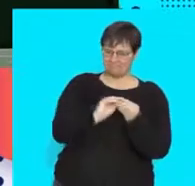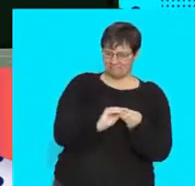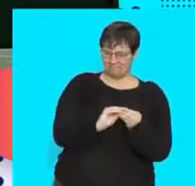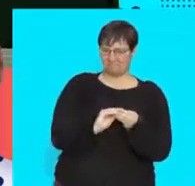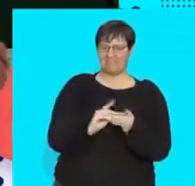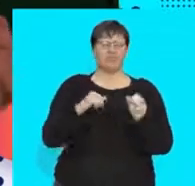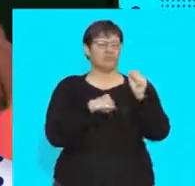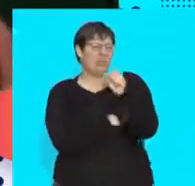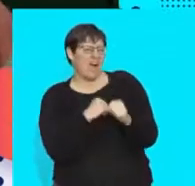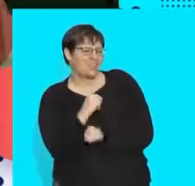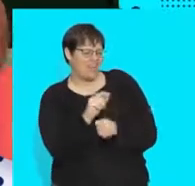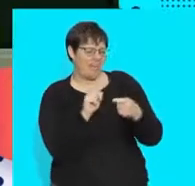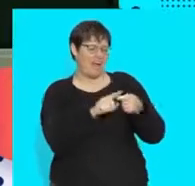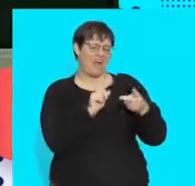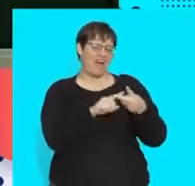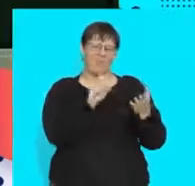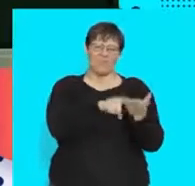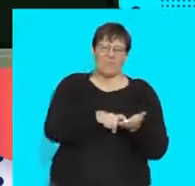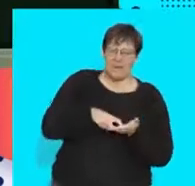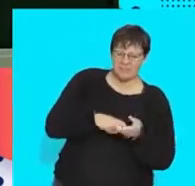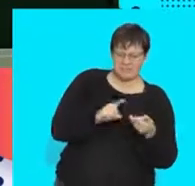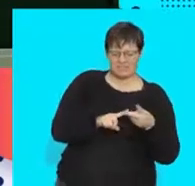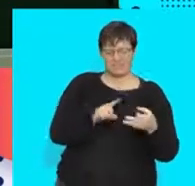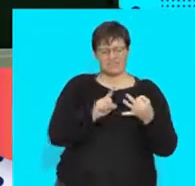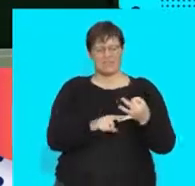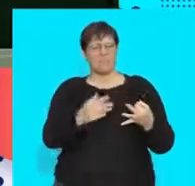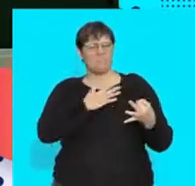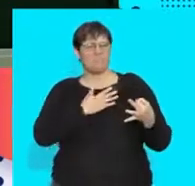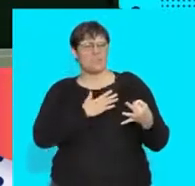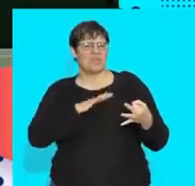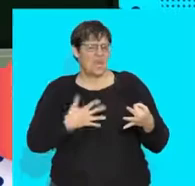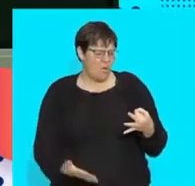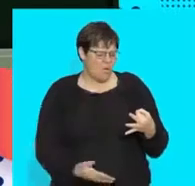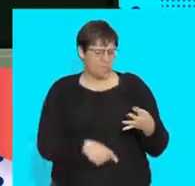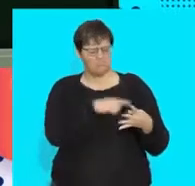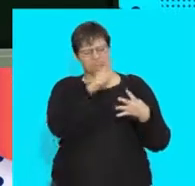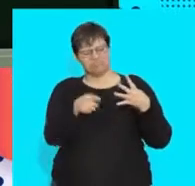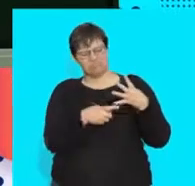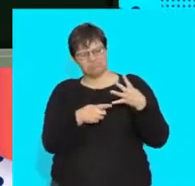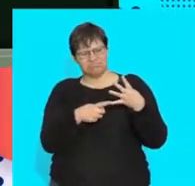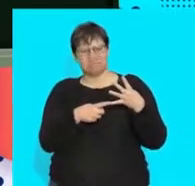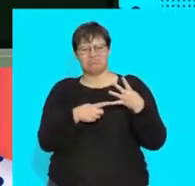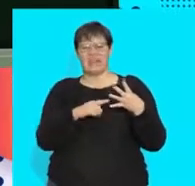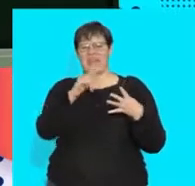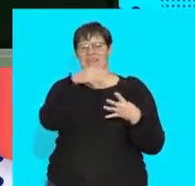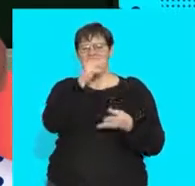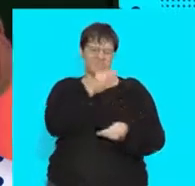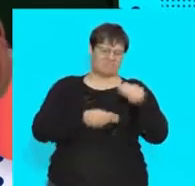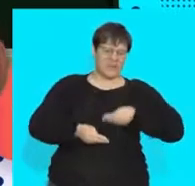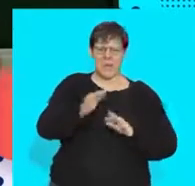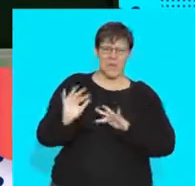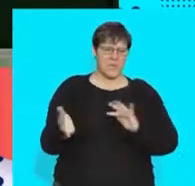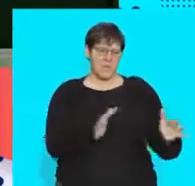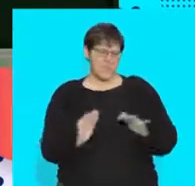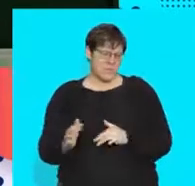the requirements, how do we breathe, how are gases exchanged, and we're now going to look at,